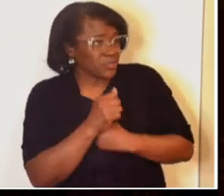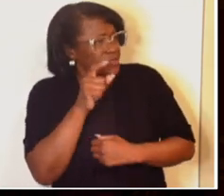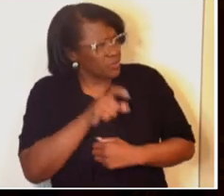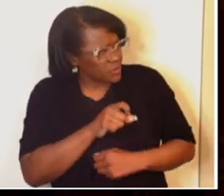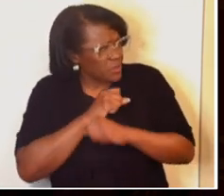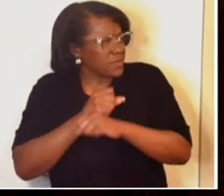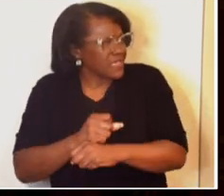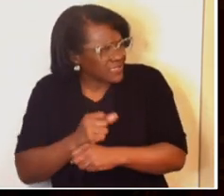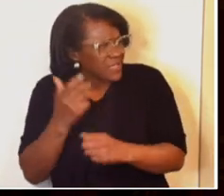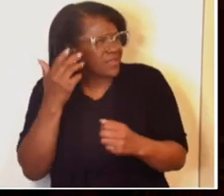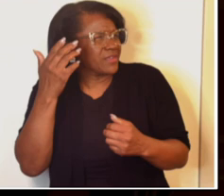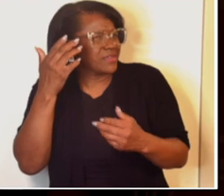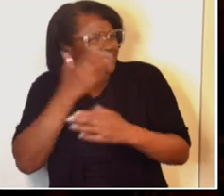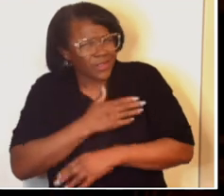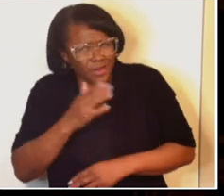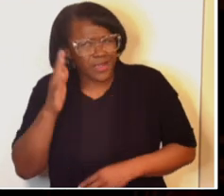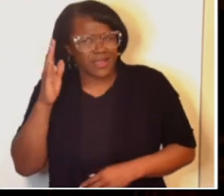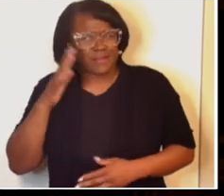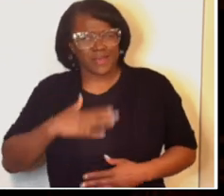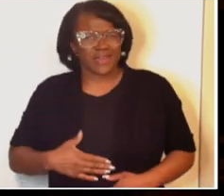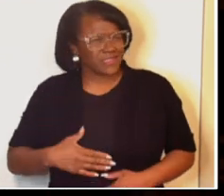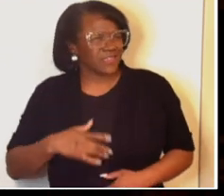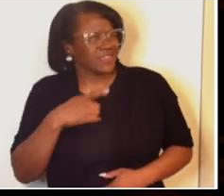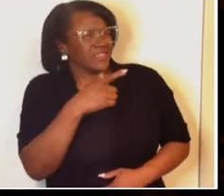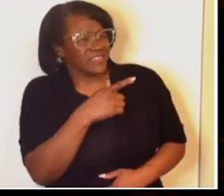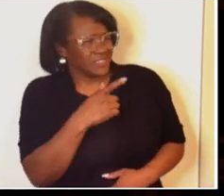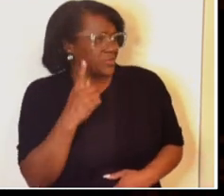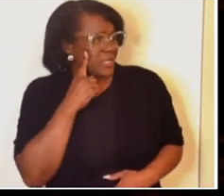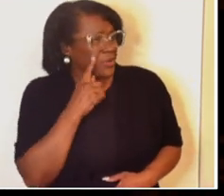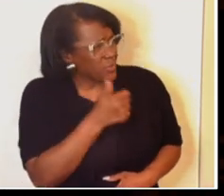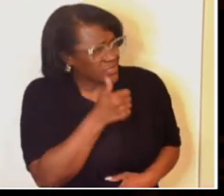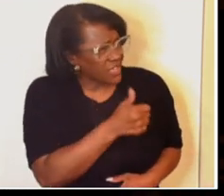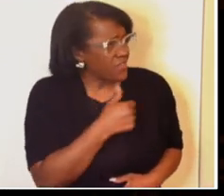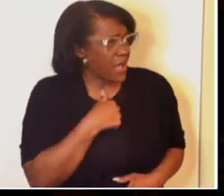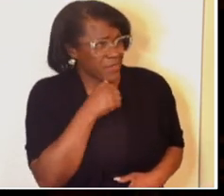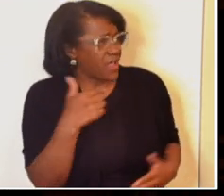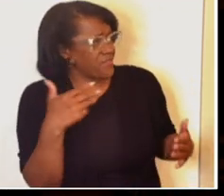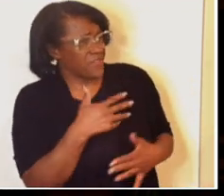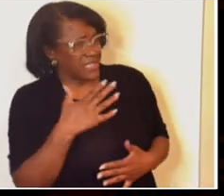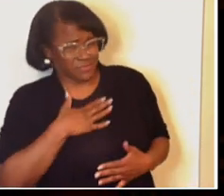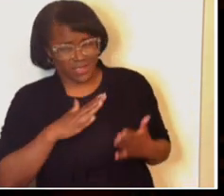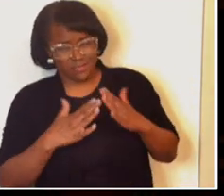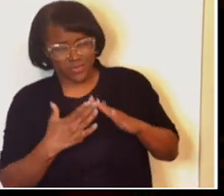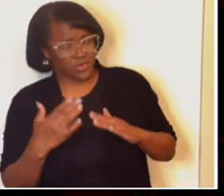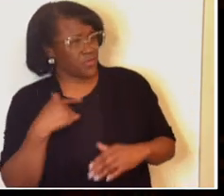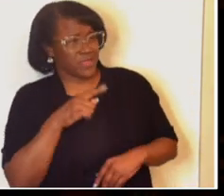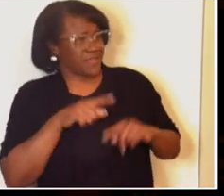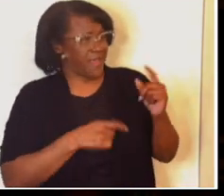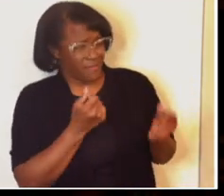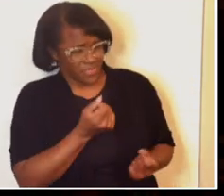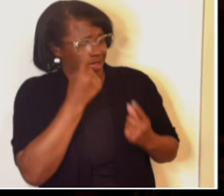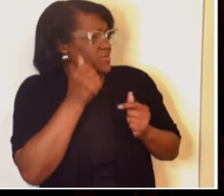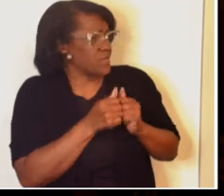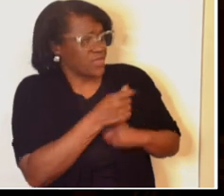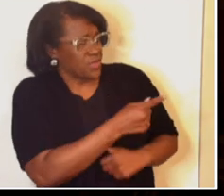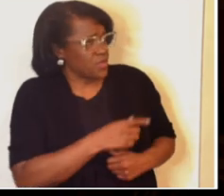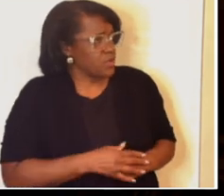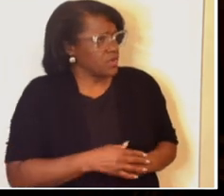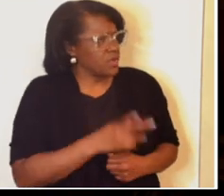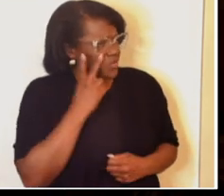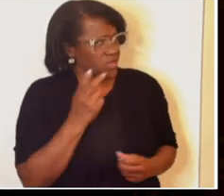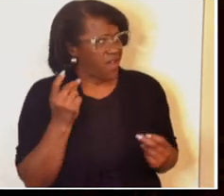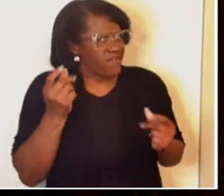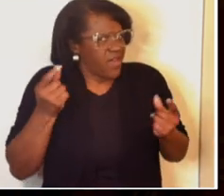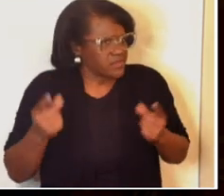yourself?" "I'm not afraid. This is my community. But we can't afford empathy and an open heart. You saw how fast things happen. You